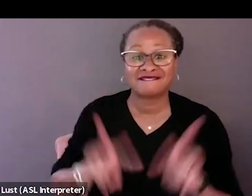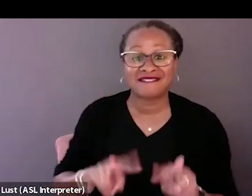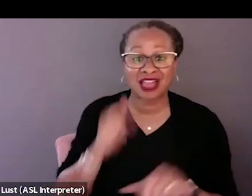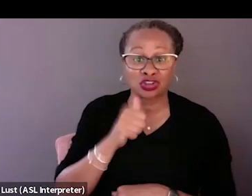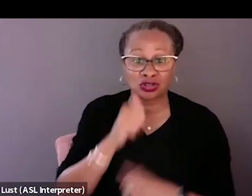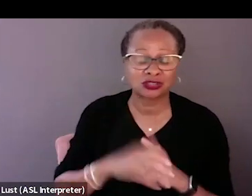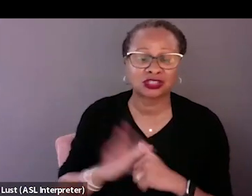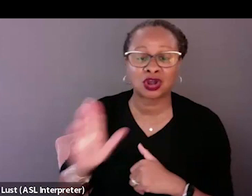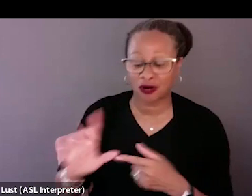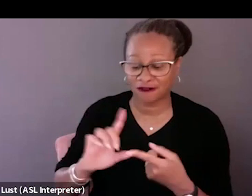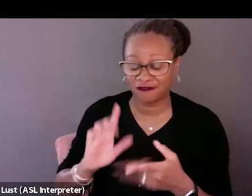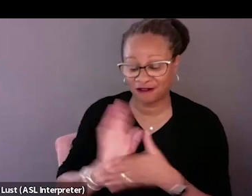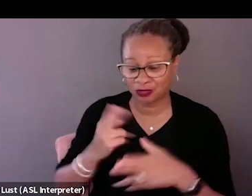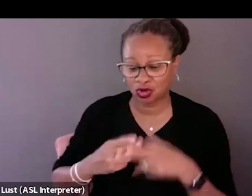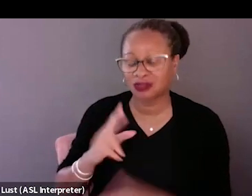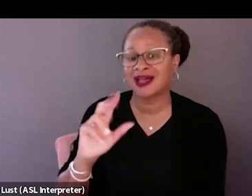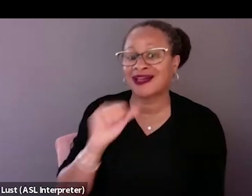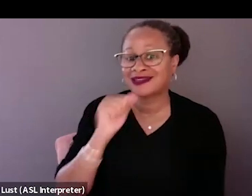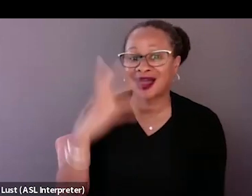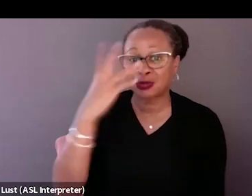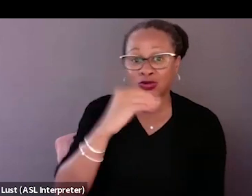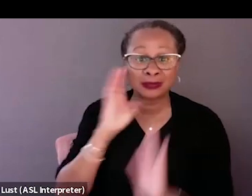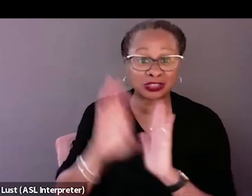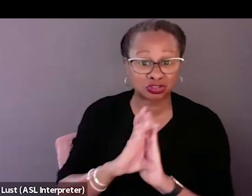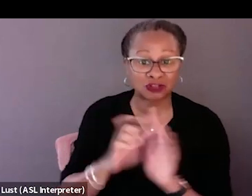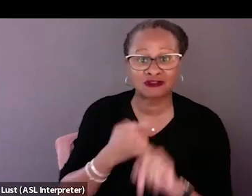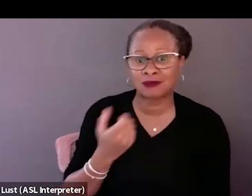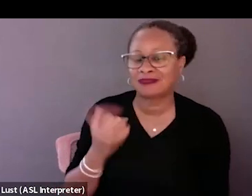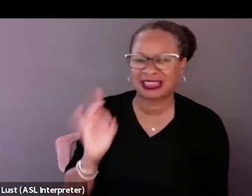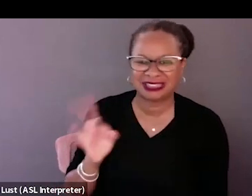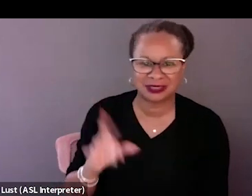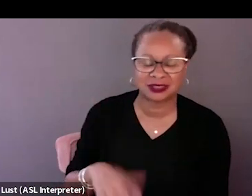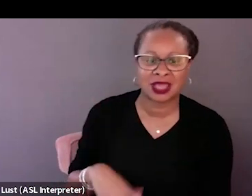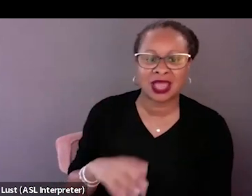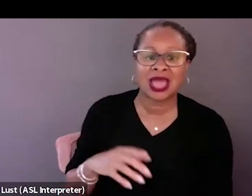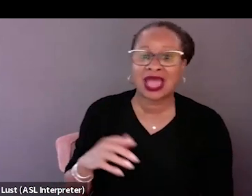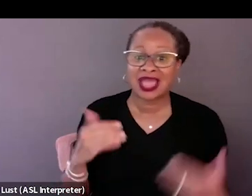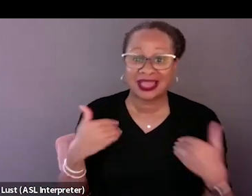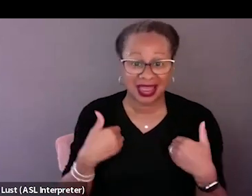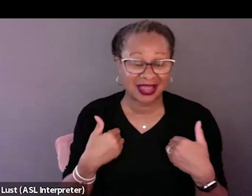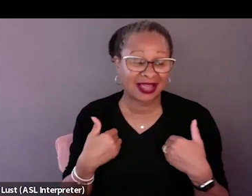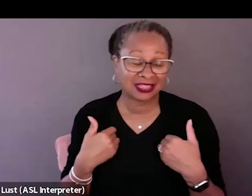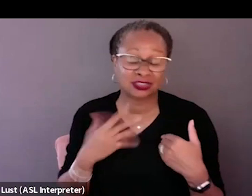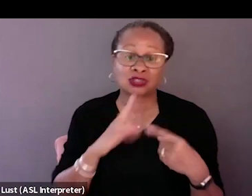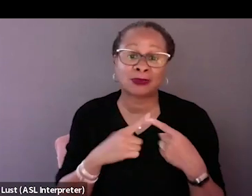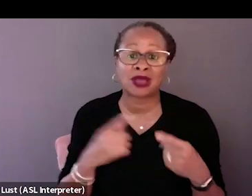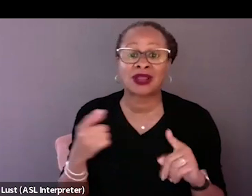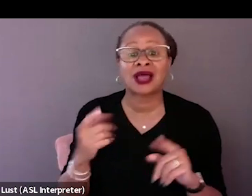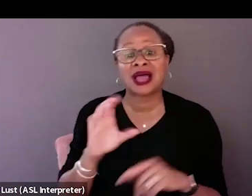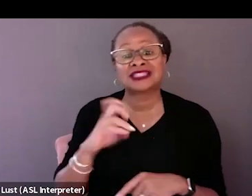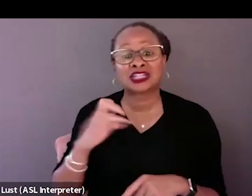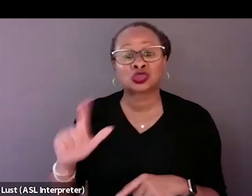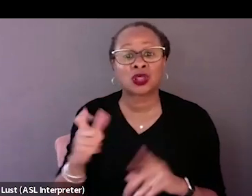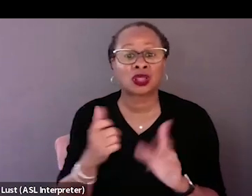is called Not a Pretty Picture. And it chronicles a sexual assault she experienced as a teenager. She cast